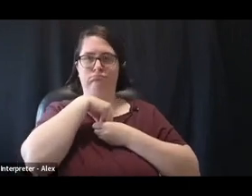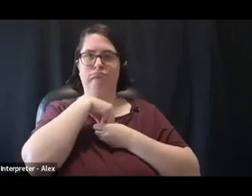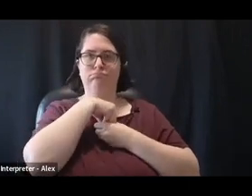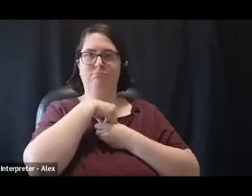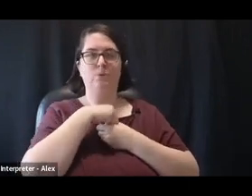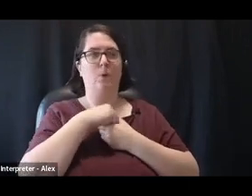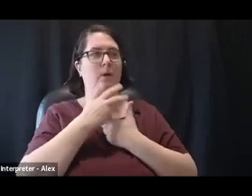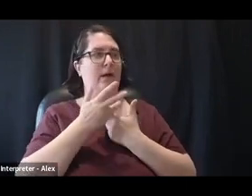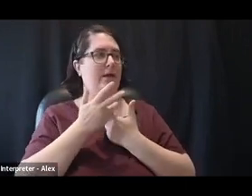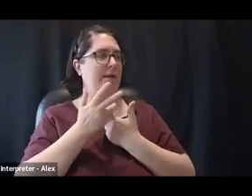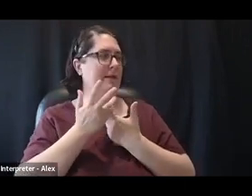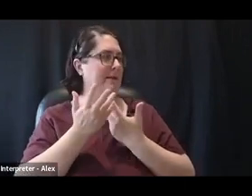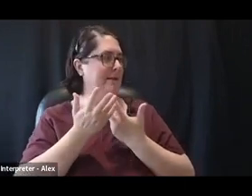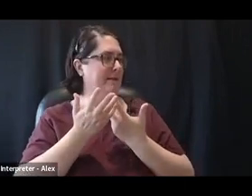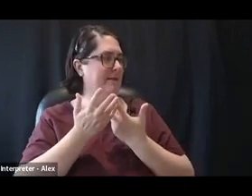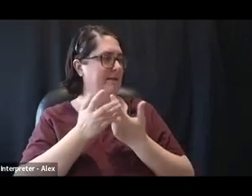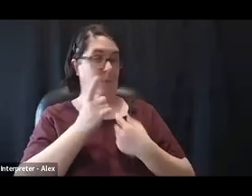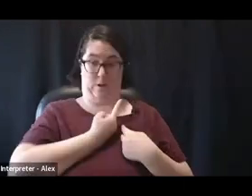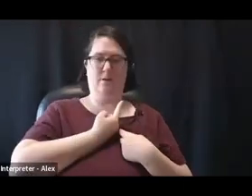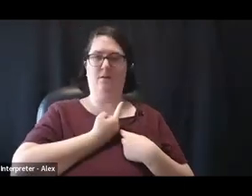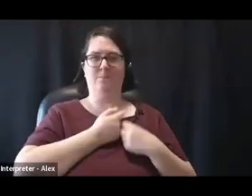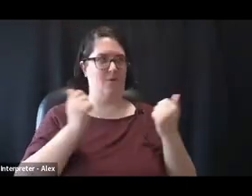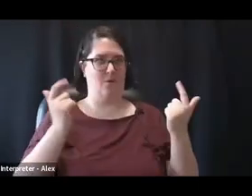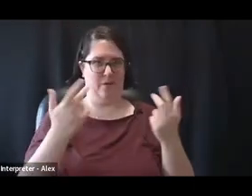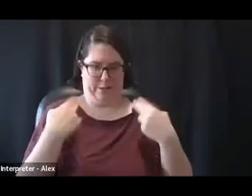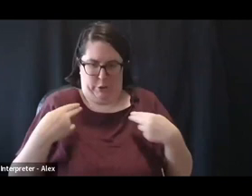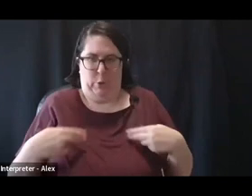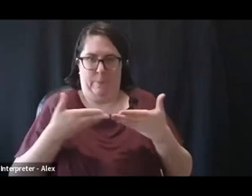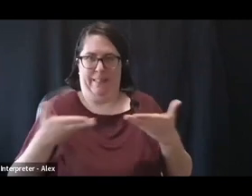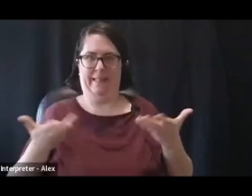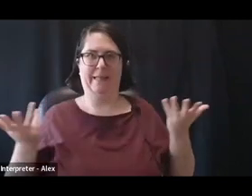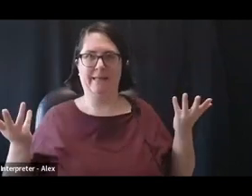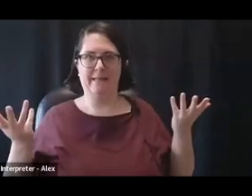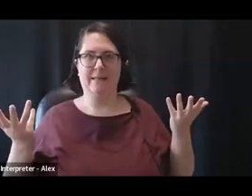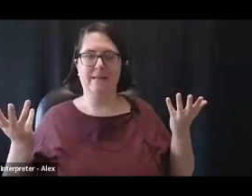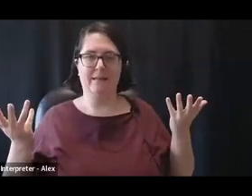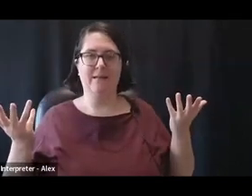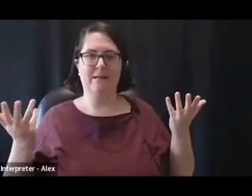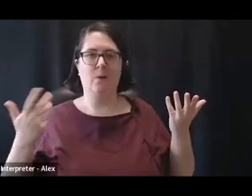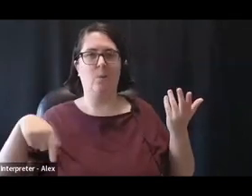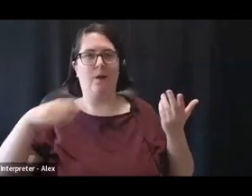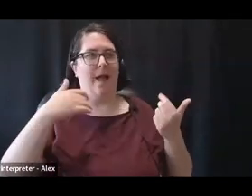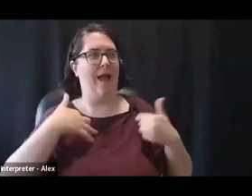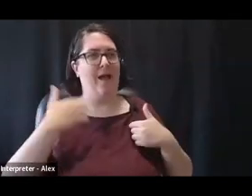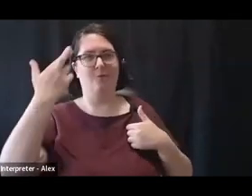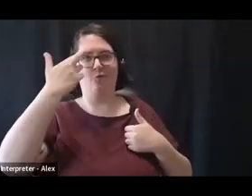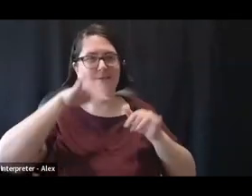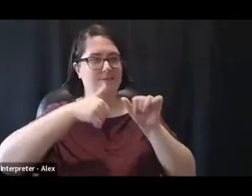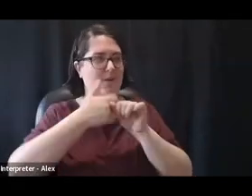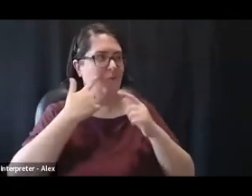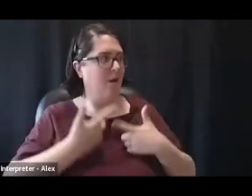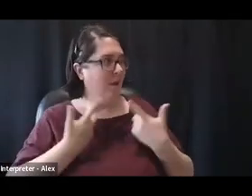is something that sort of speaks to everyone. And the ways that we all kind of have a cause or a way to relate to each